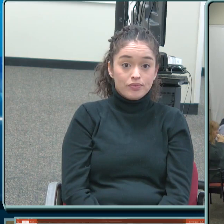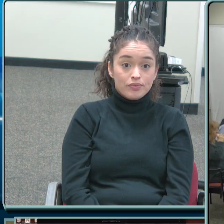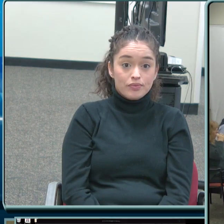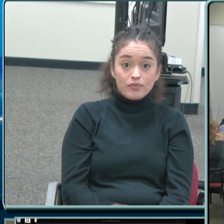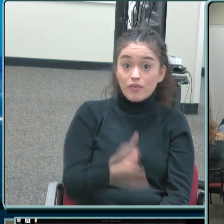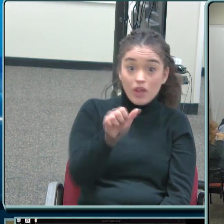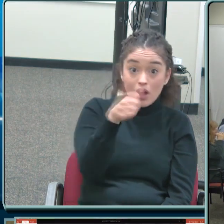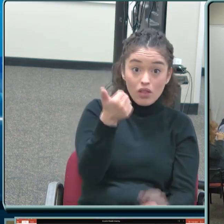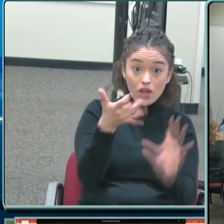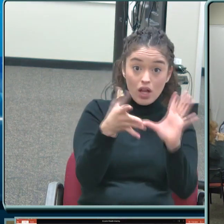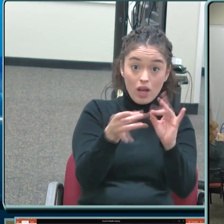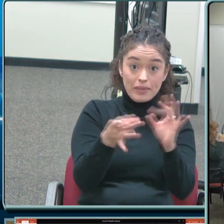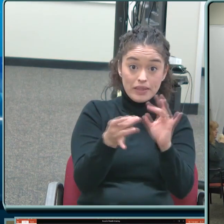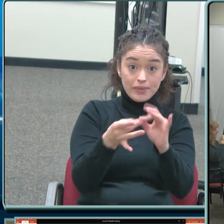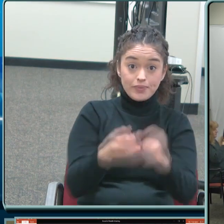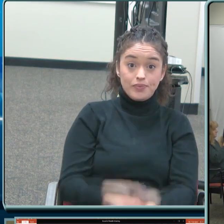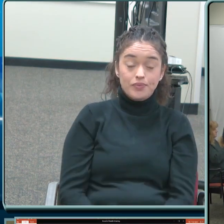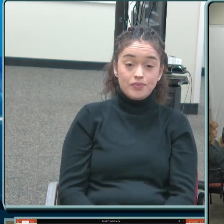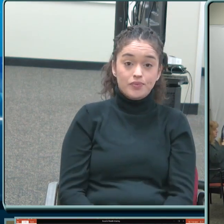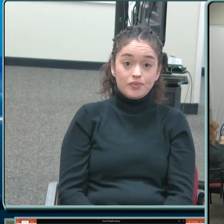Any other comments?